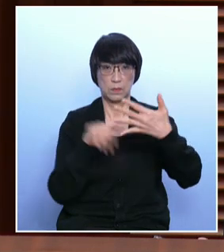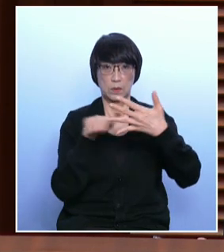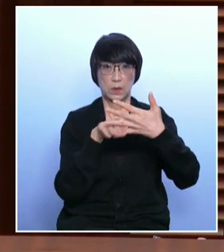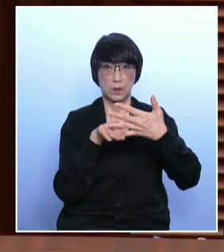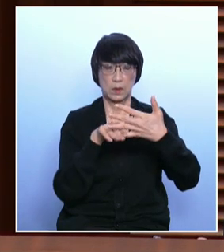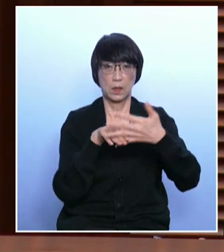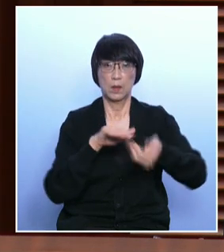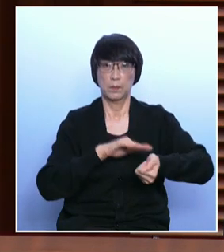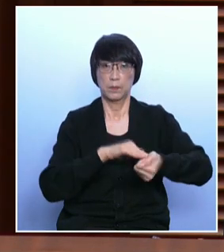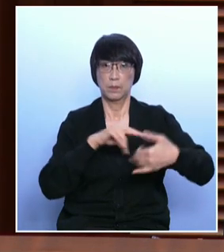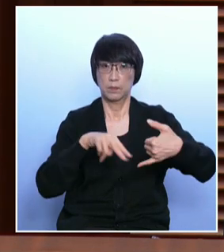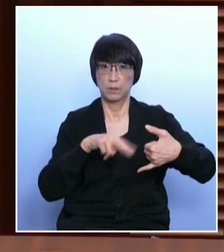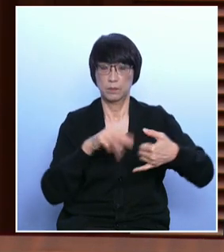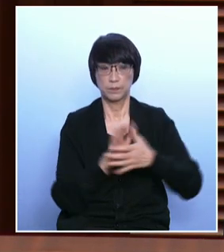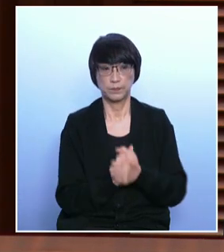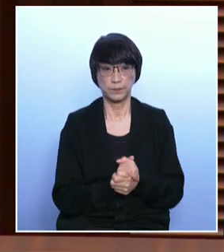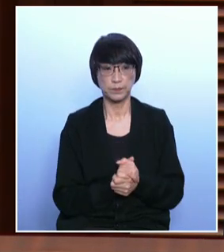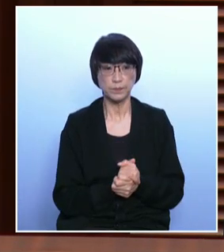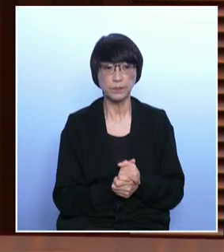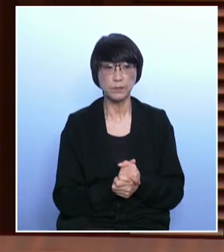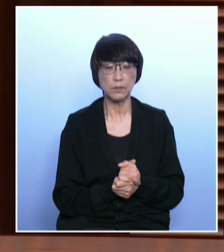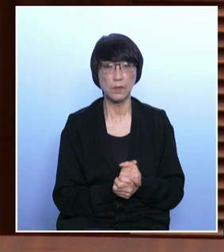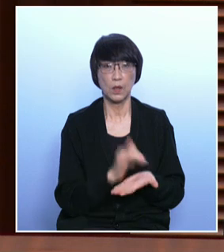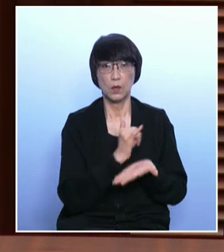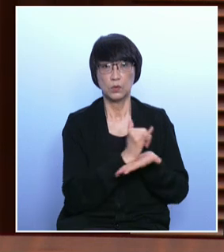services in relation to CM.